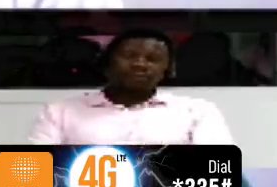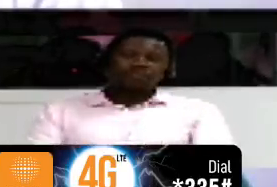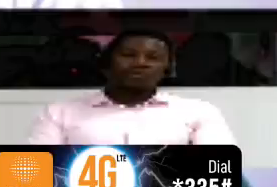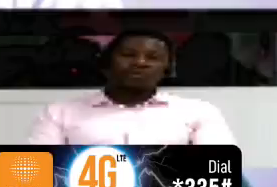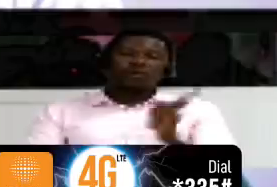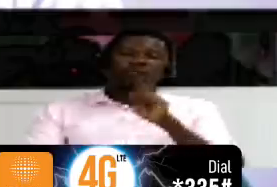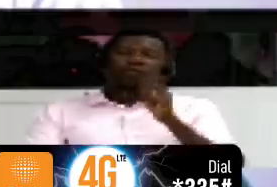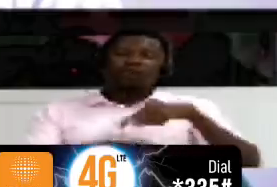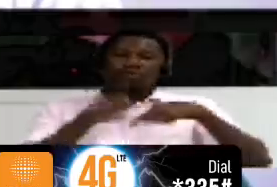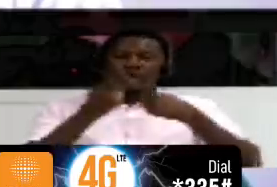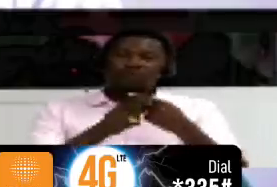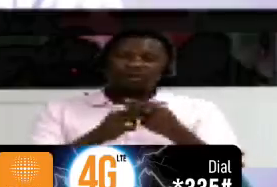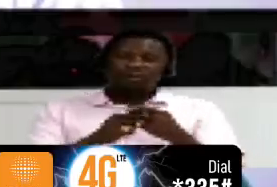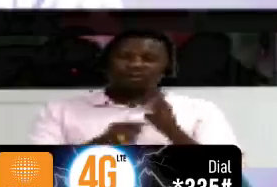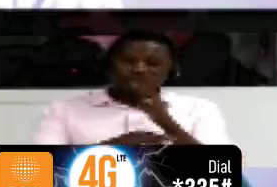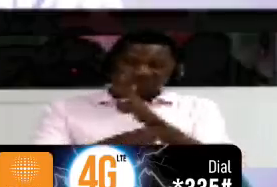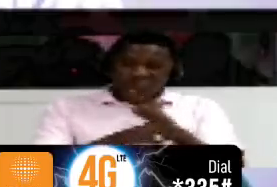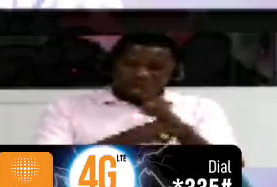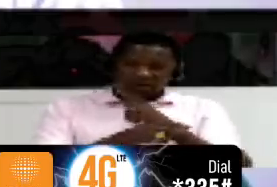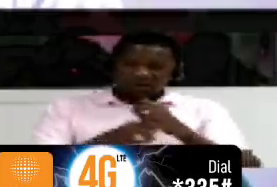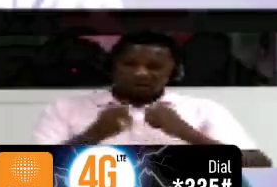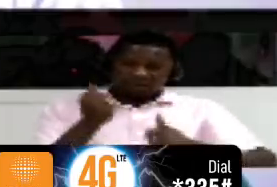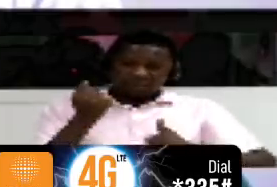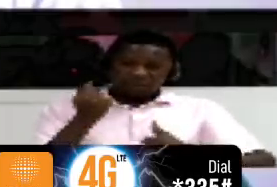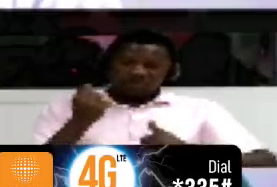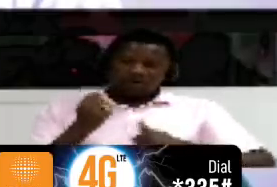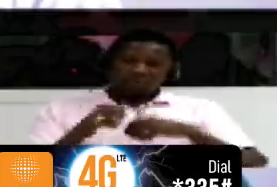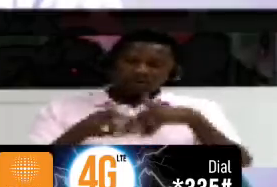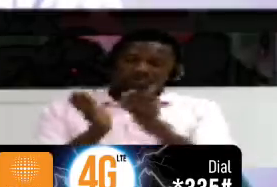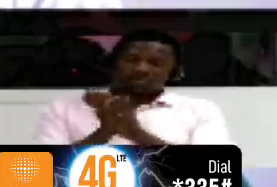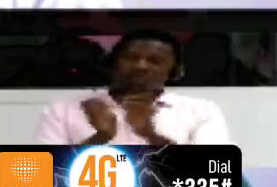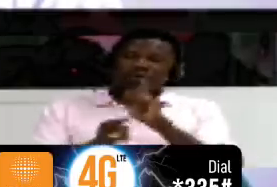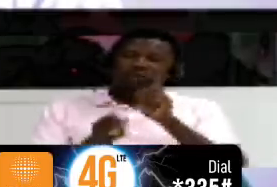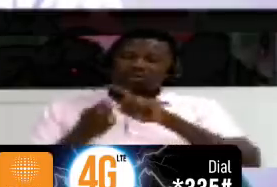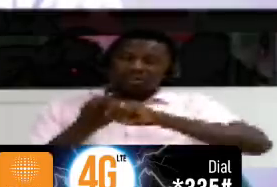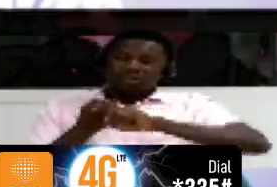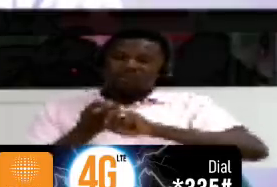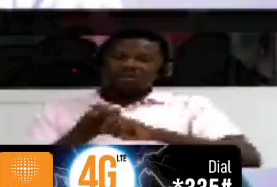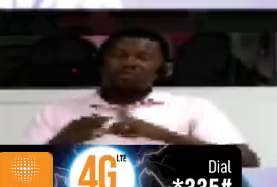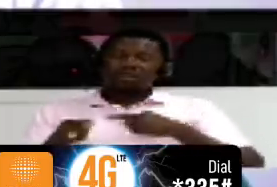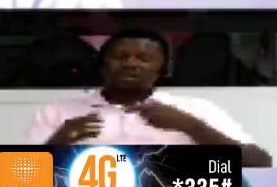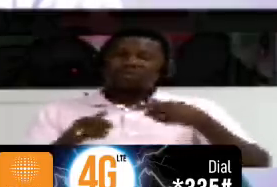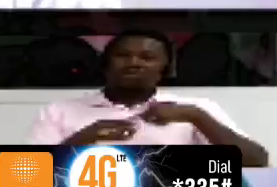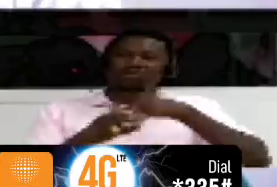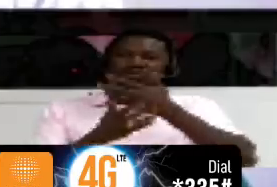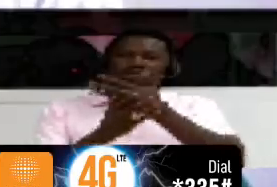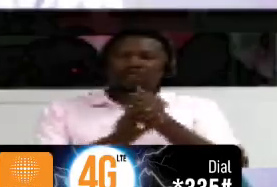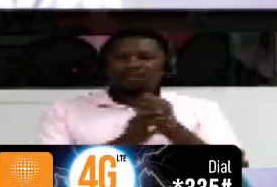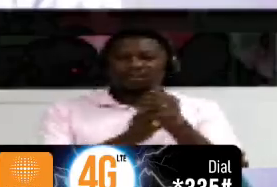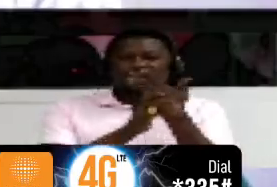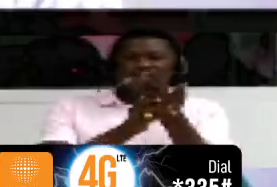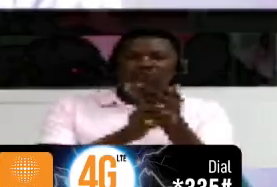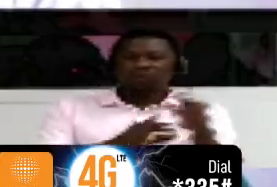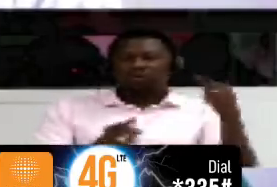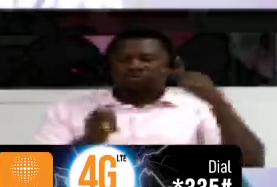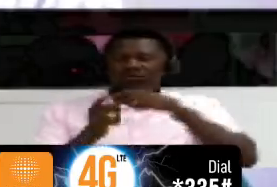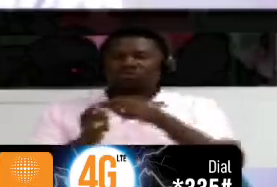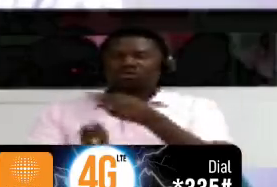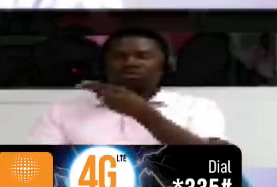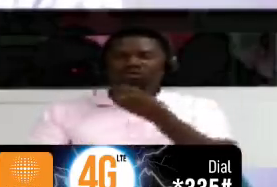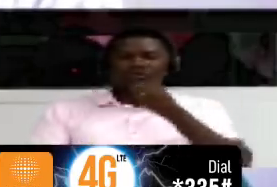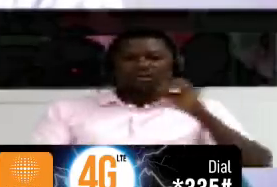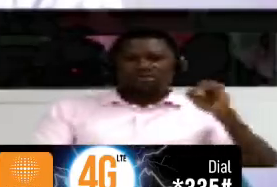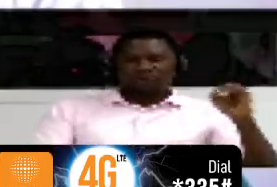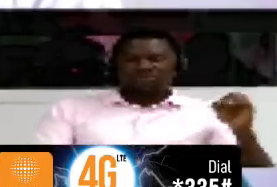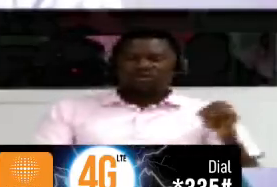What about the security forces? What was the relationship around 1999 to 2000, prior to the demonstrations? Normal,